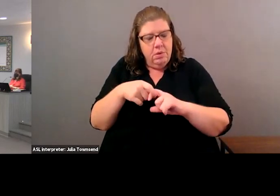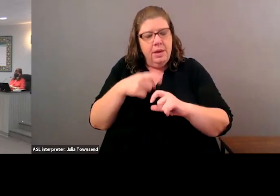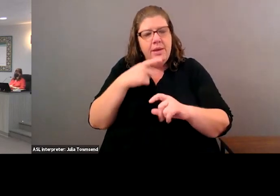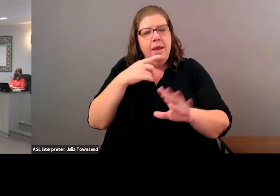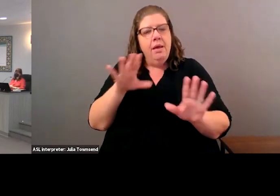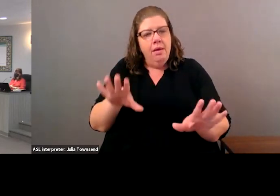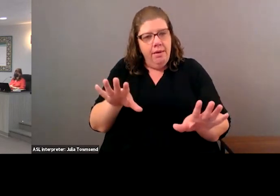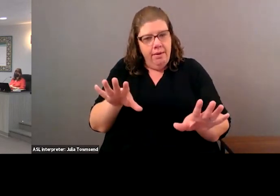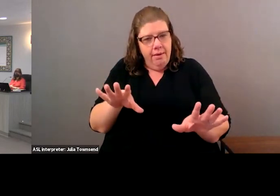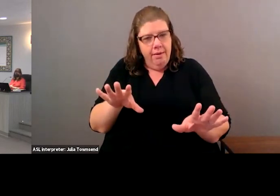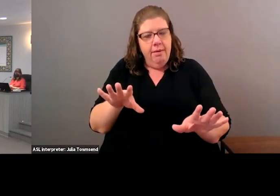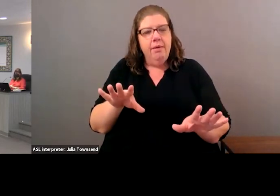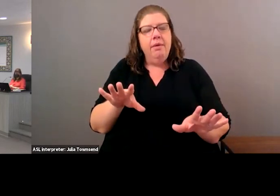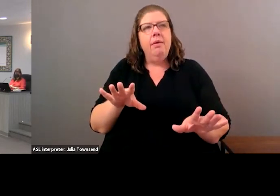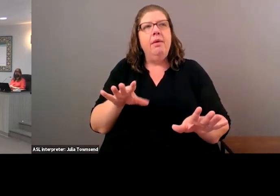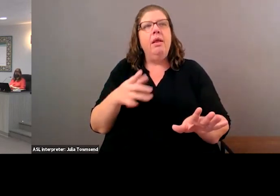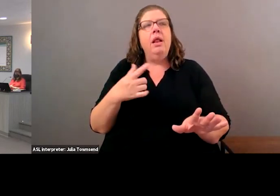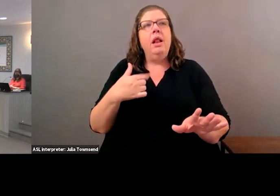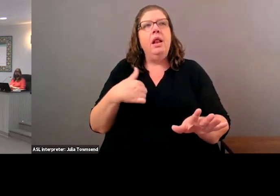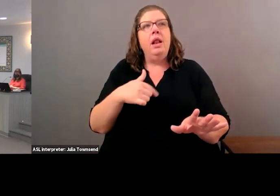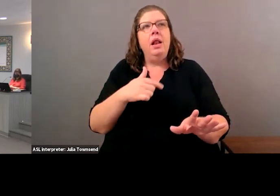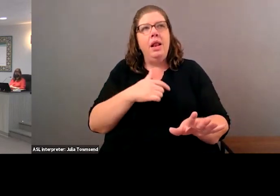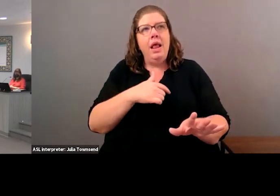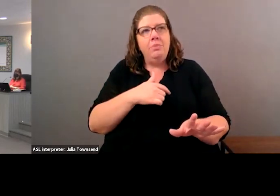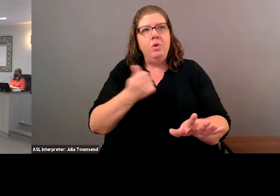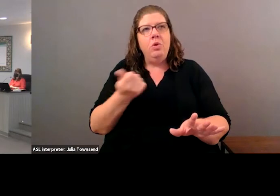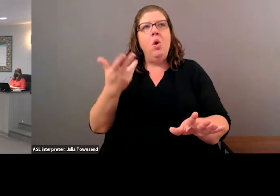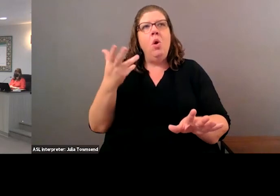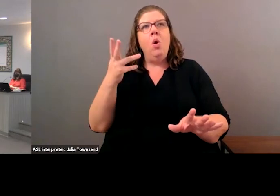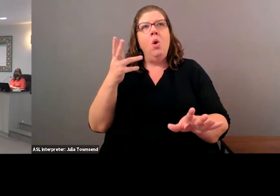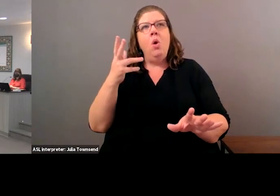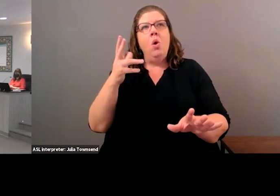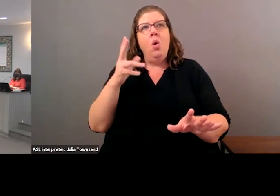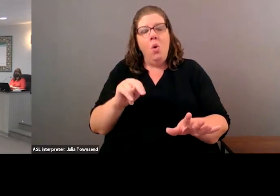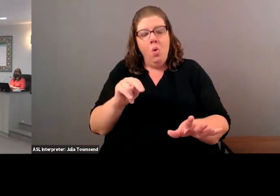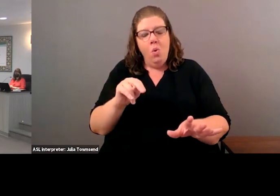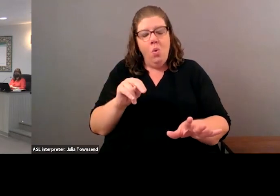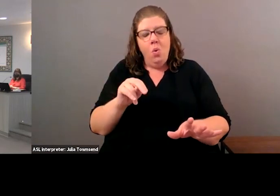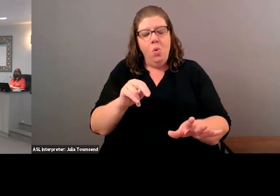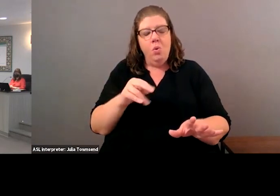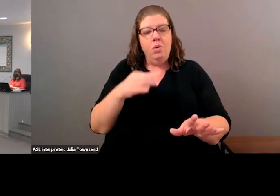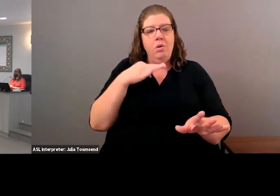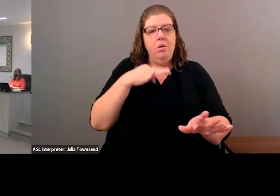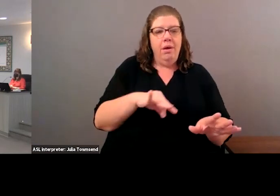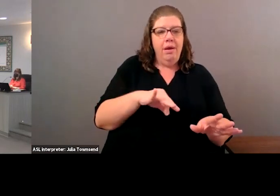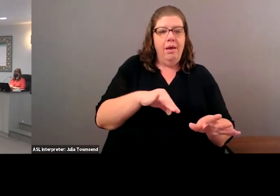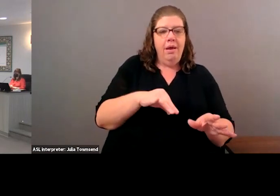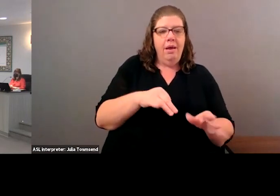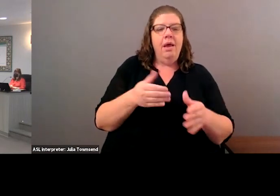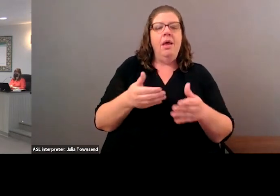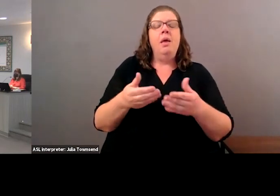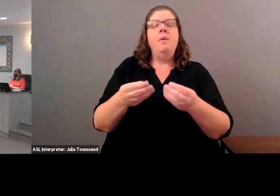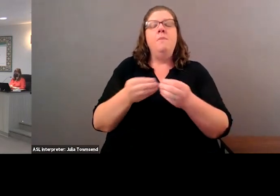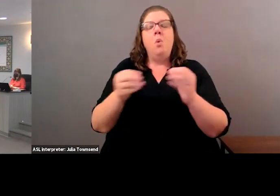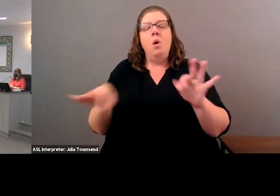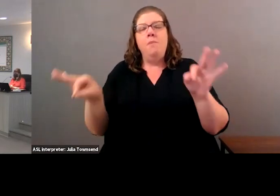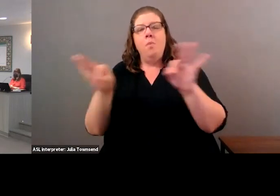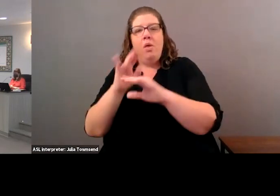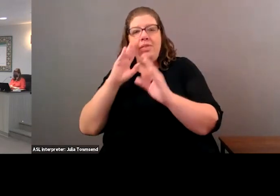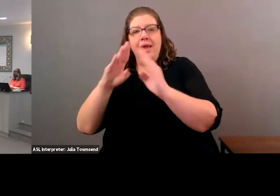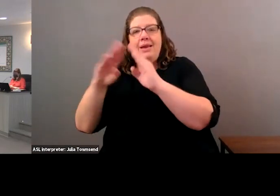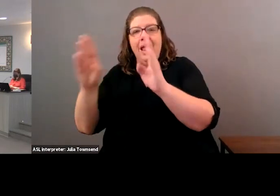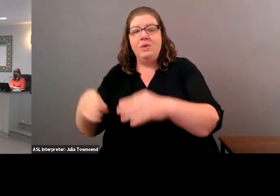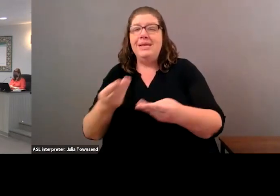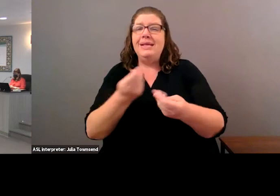let's put our own assets ahead of housing. Land is hard to come